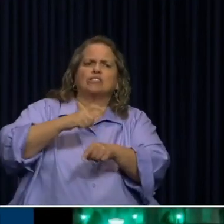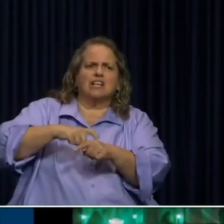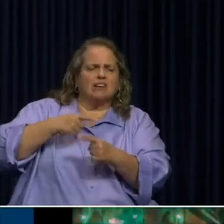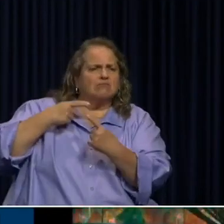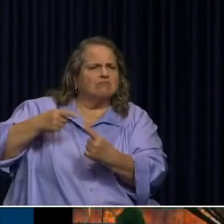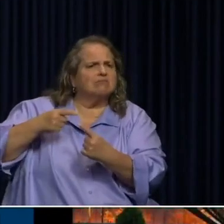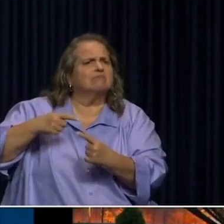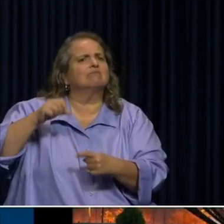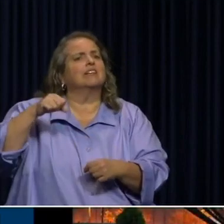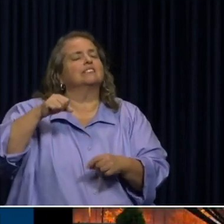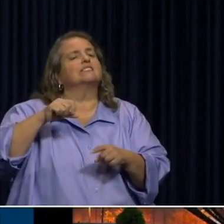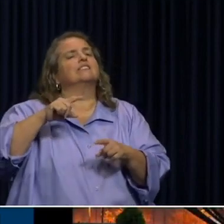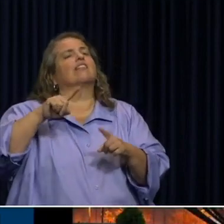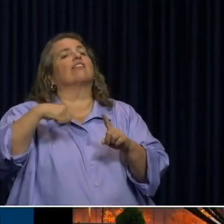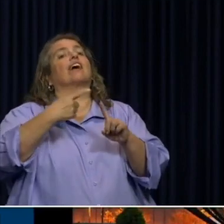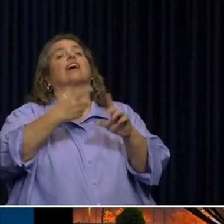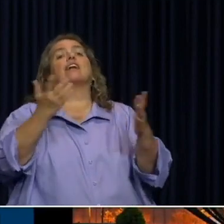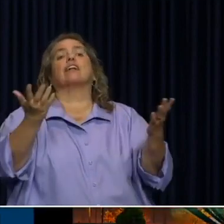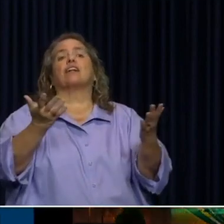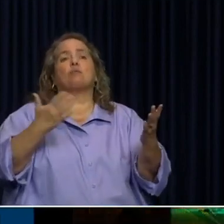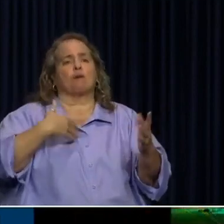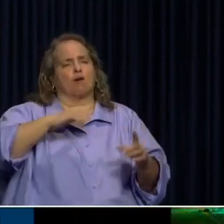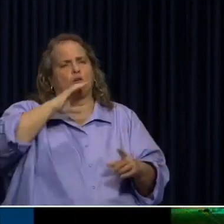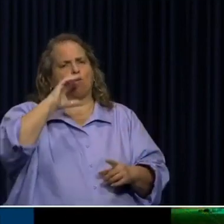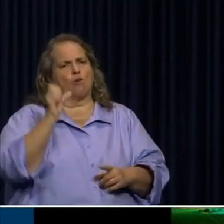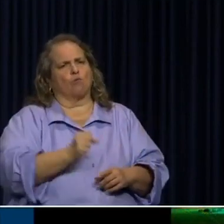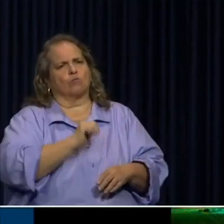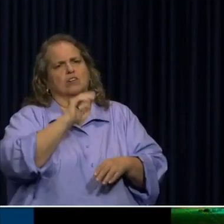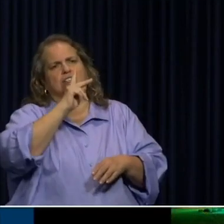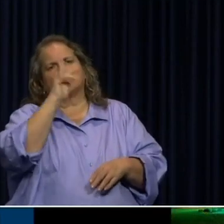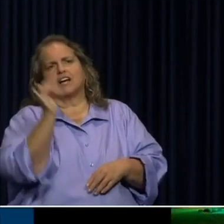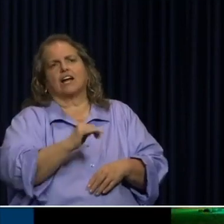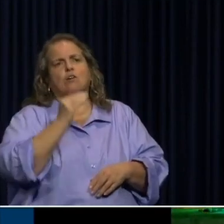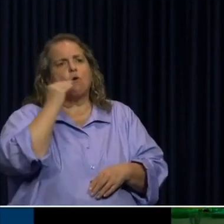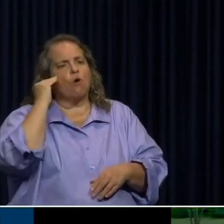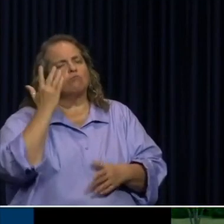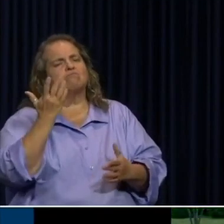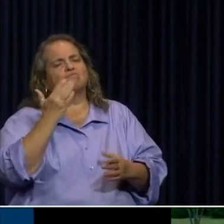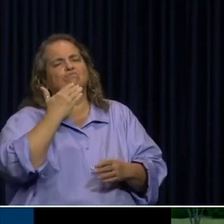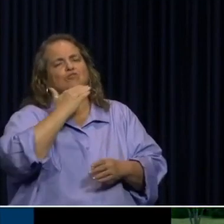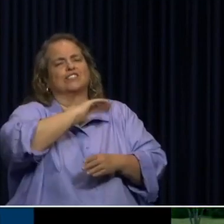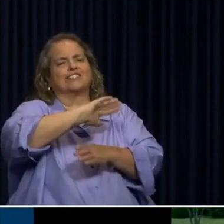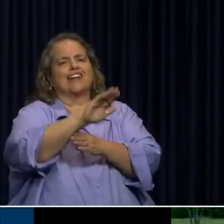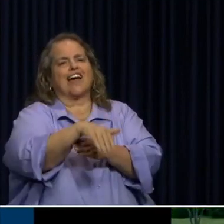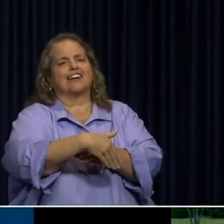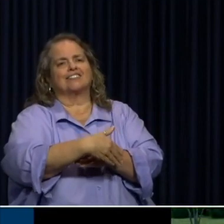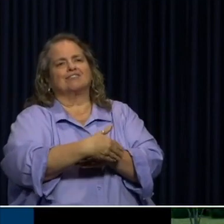old Kentucky home, good night.